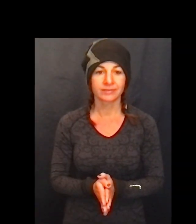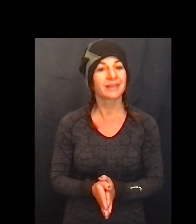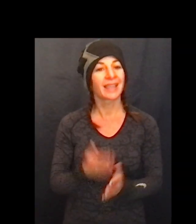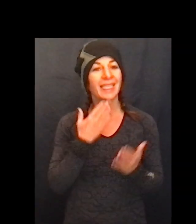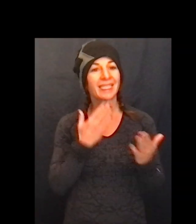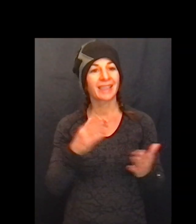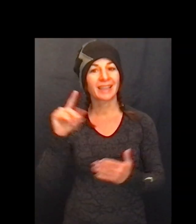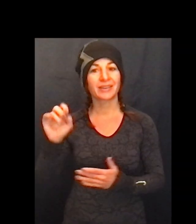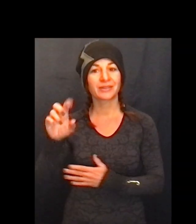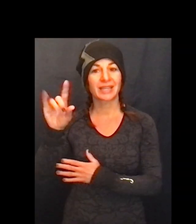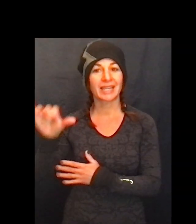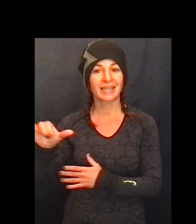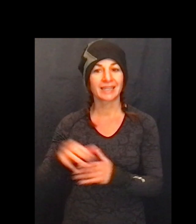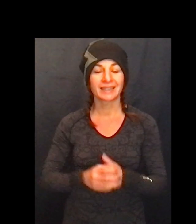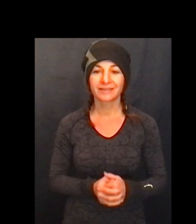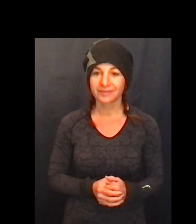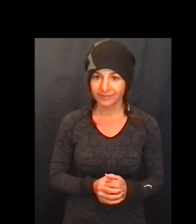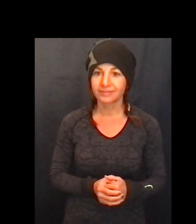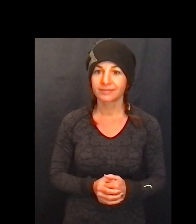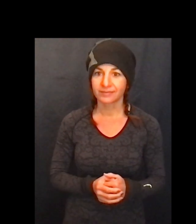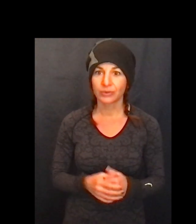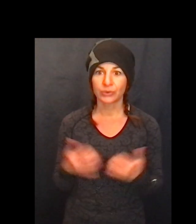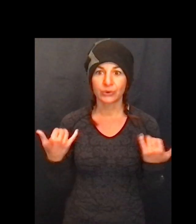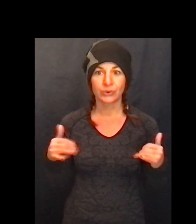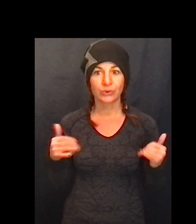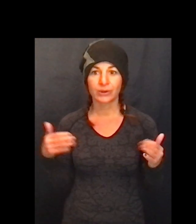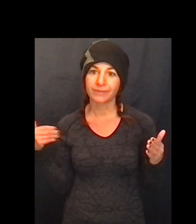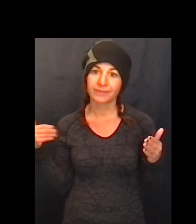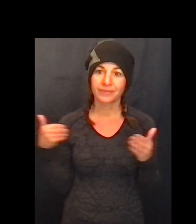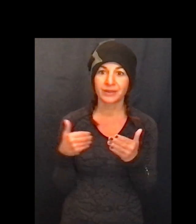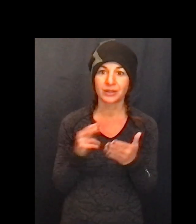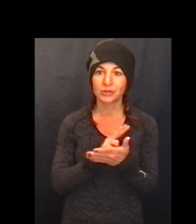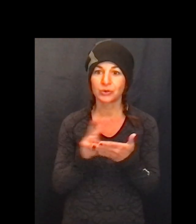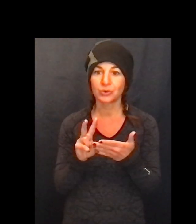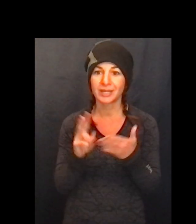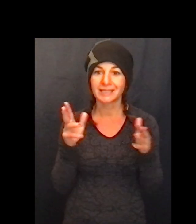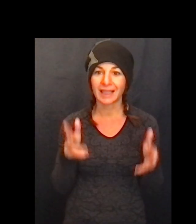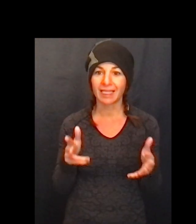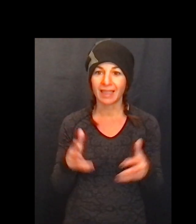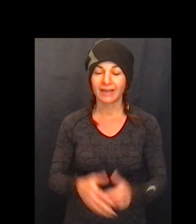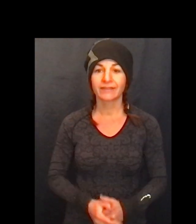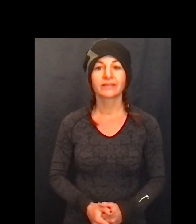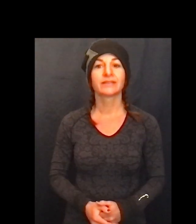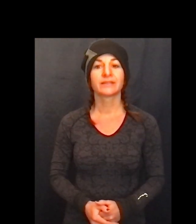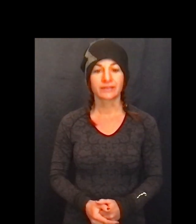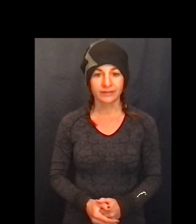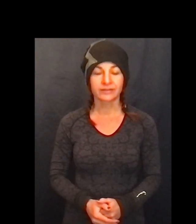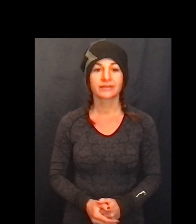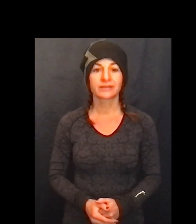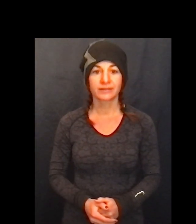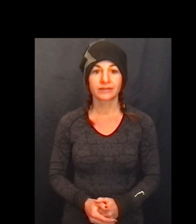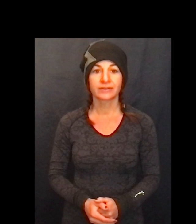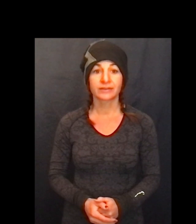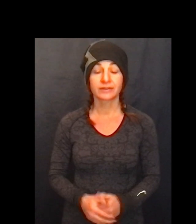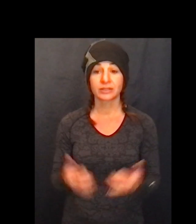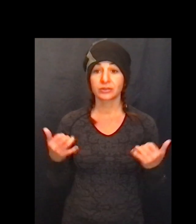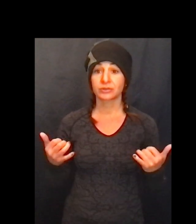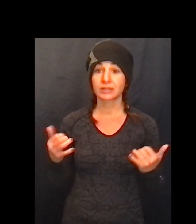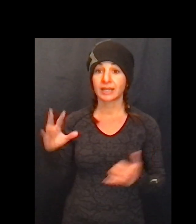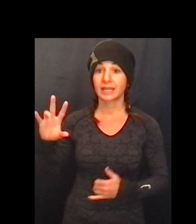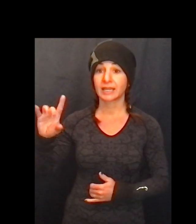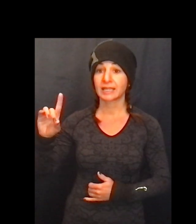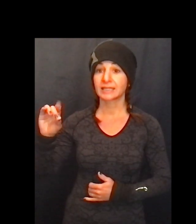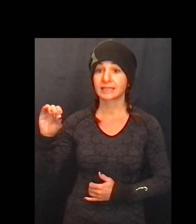Thank you, Teddy. We are down to the final two weeks. It is December